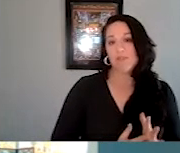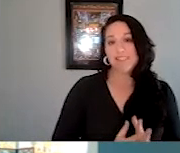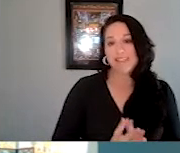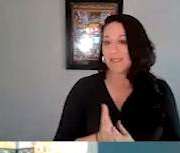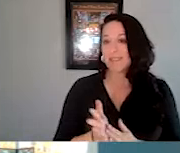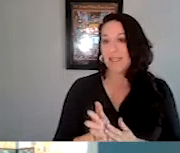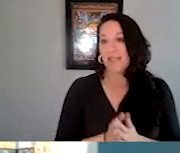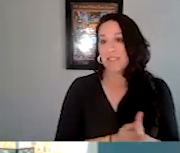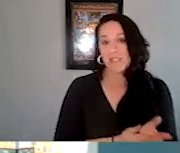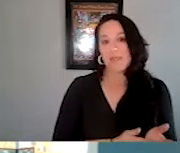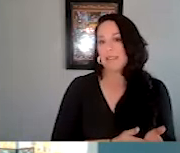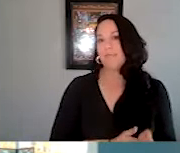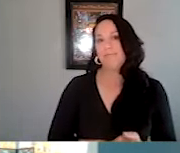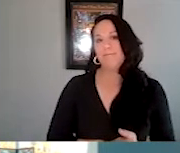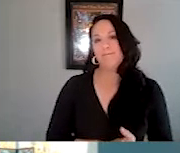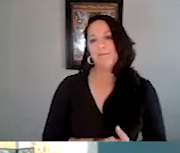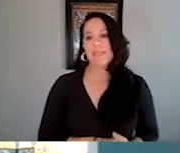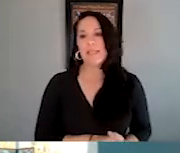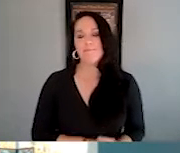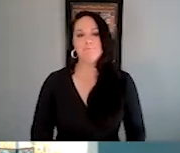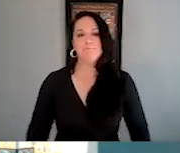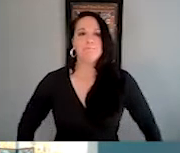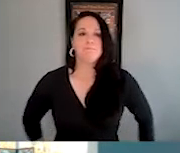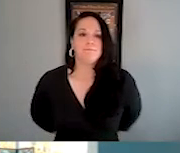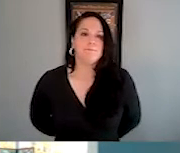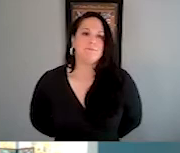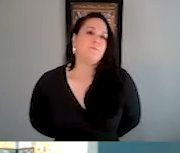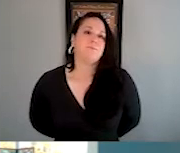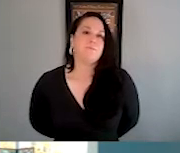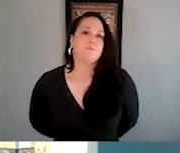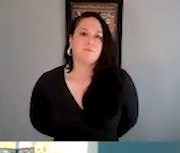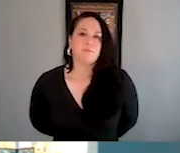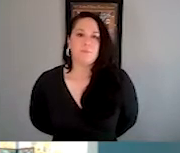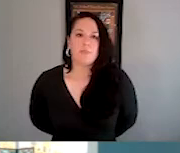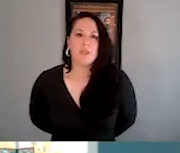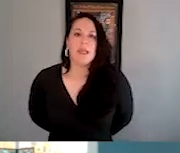in terms of states and license plates. Fine.